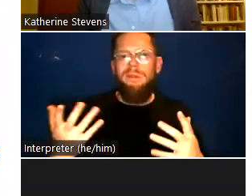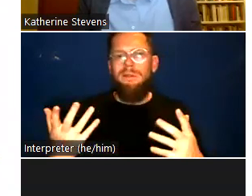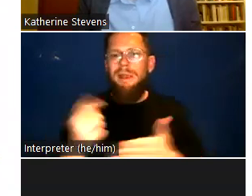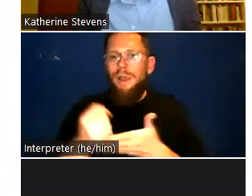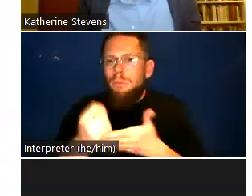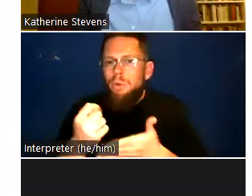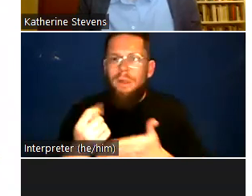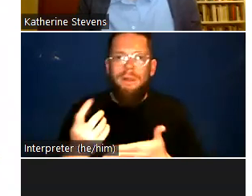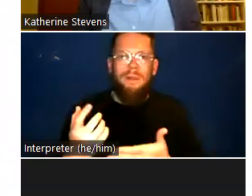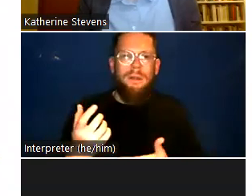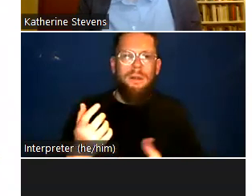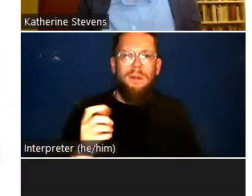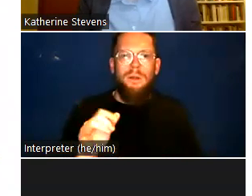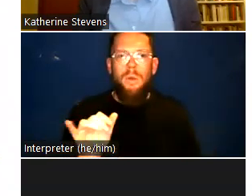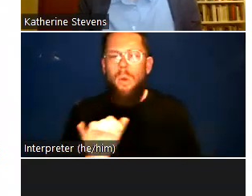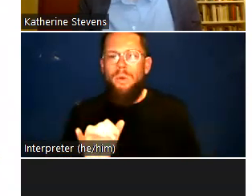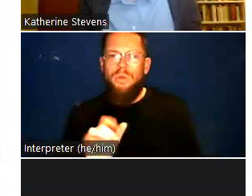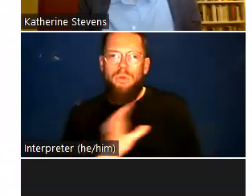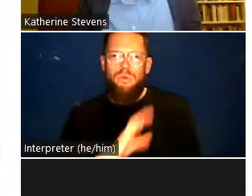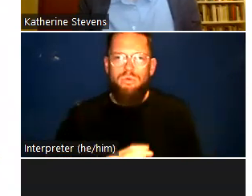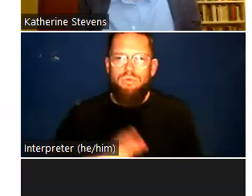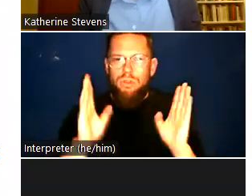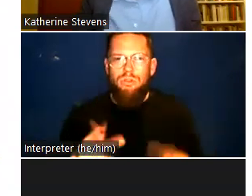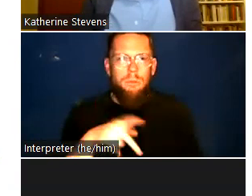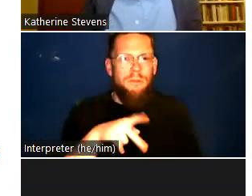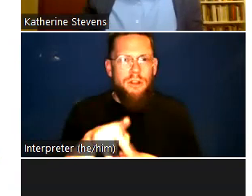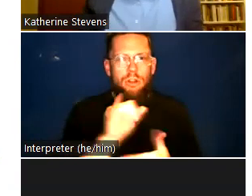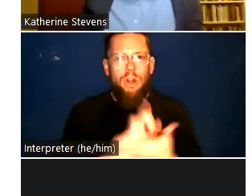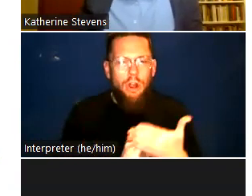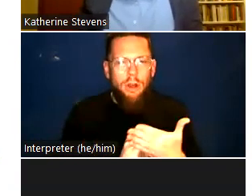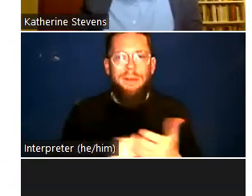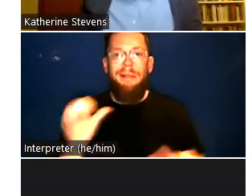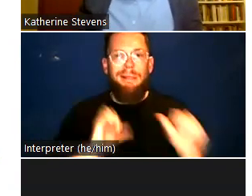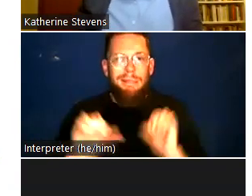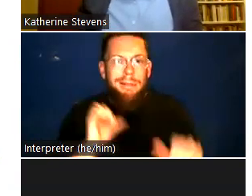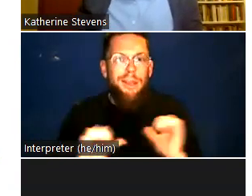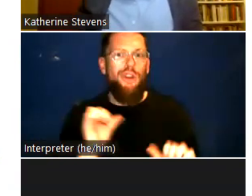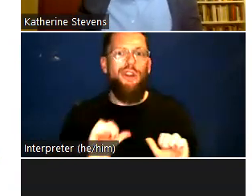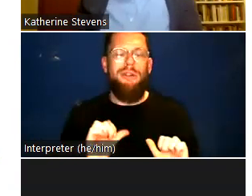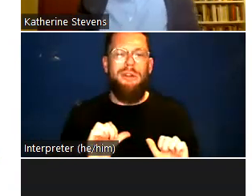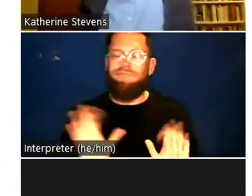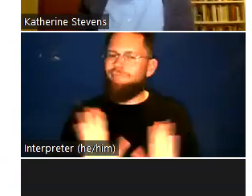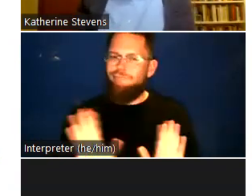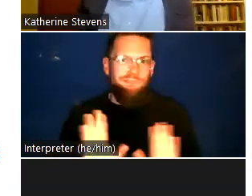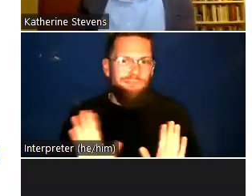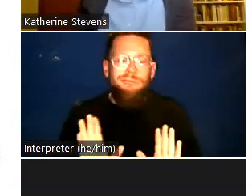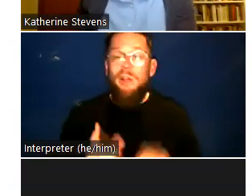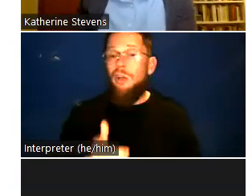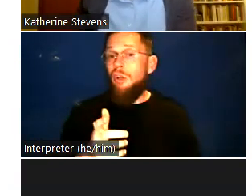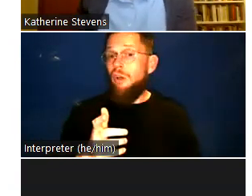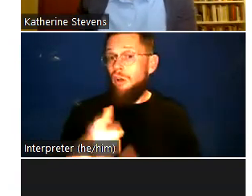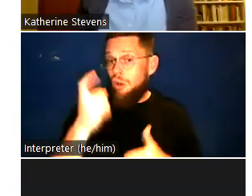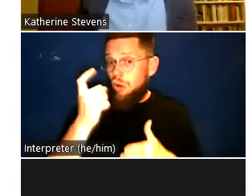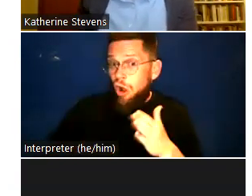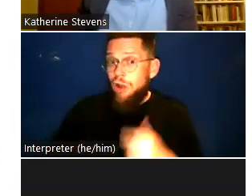fund the creation of professional art or artistic performances, professional theater productions, the cost of entertainment,